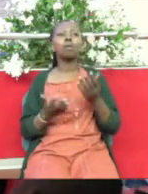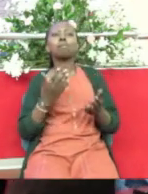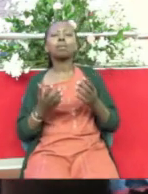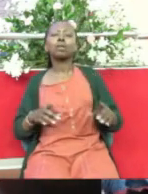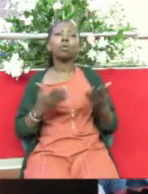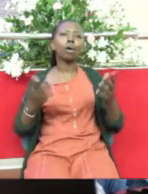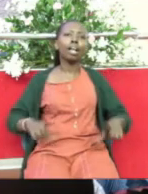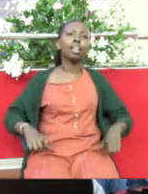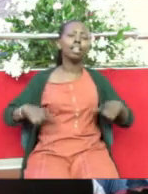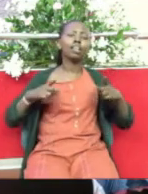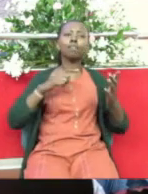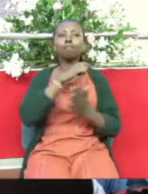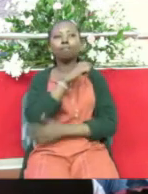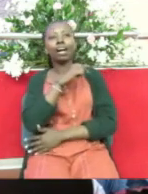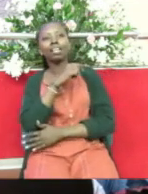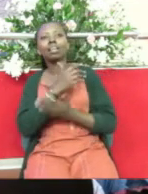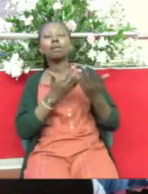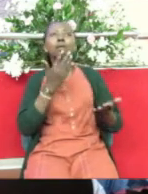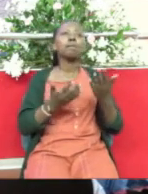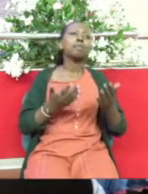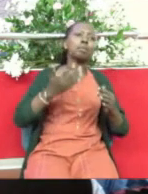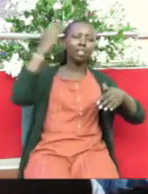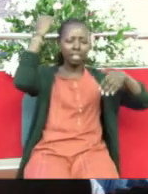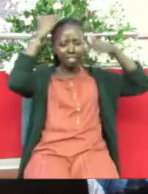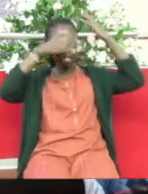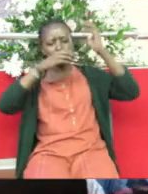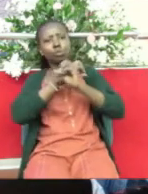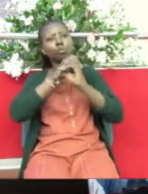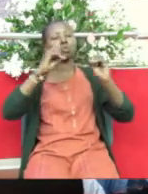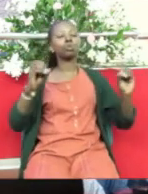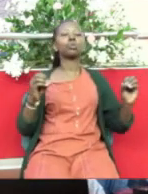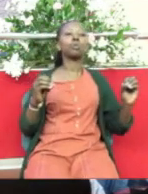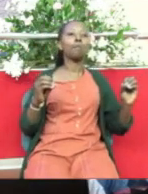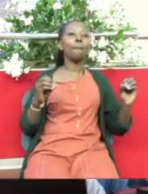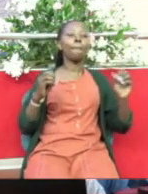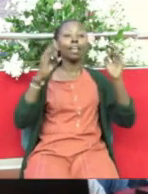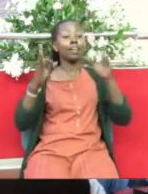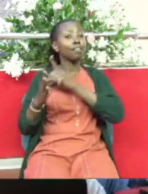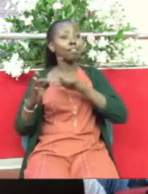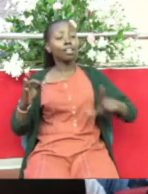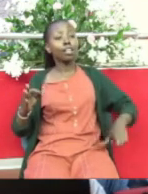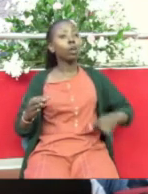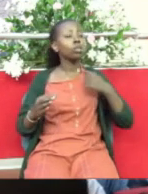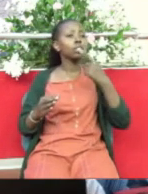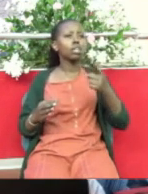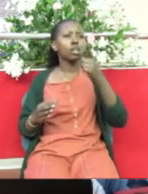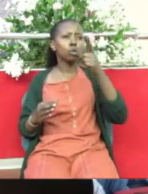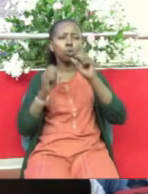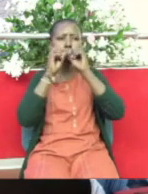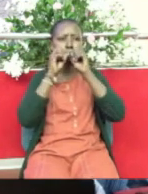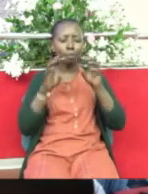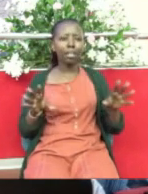Haijalishi umetoka jamii. It doesn't matter the papers and the degrees you have. Haijalishi stakabadhi ama. If the Lord has said that you are